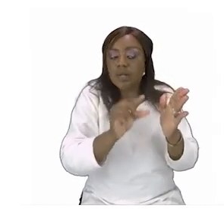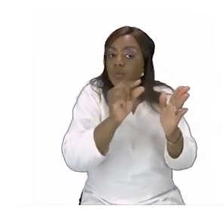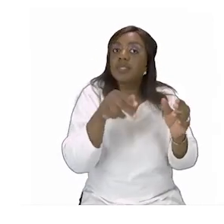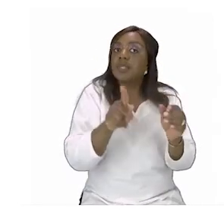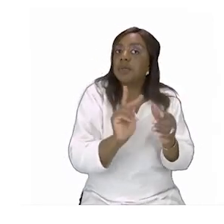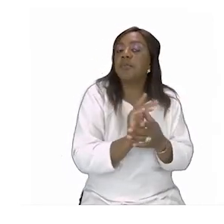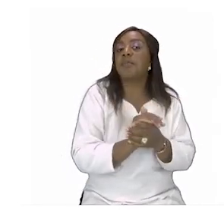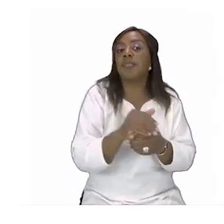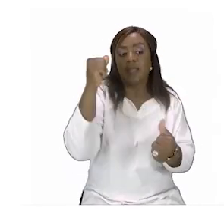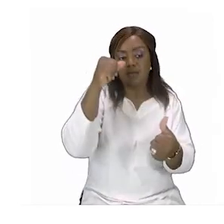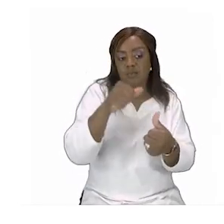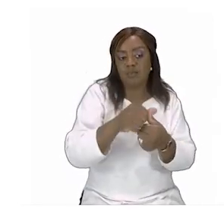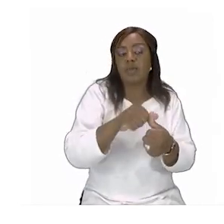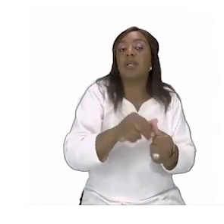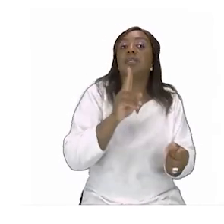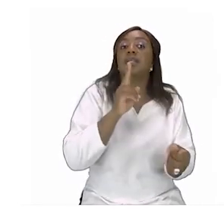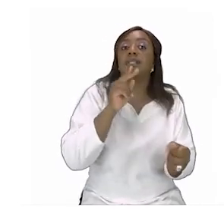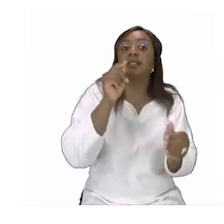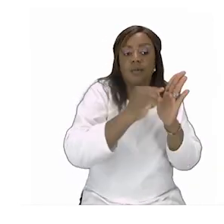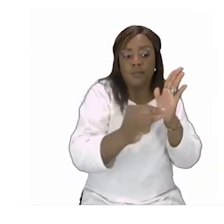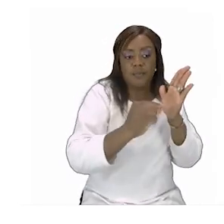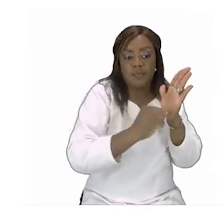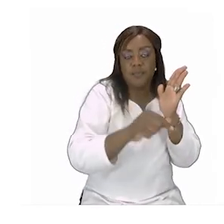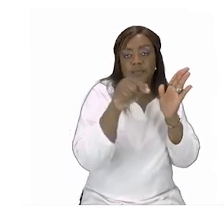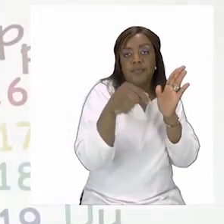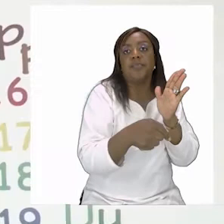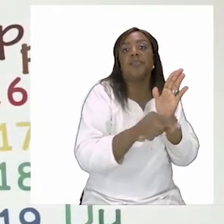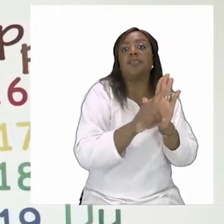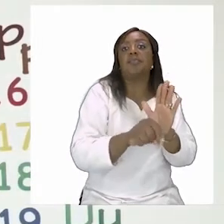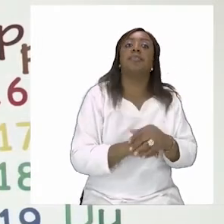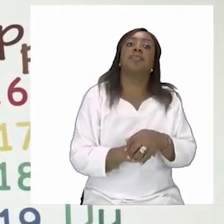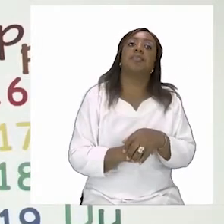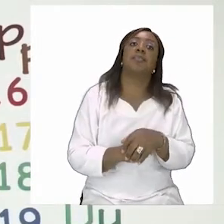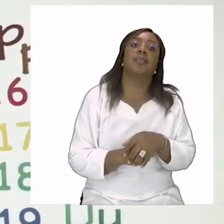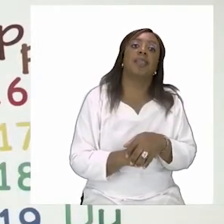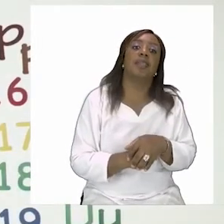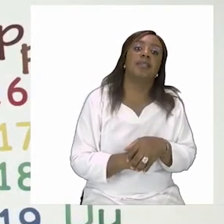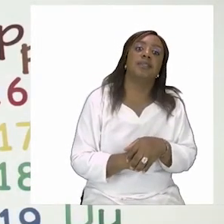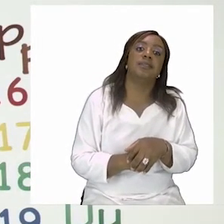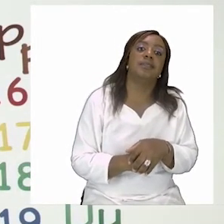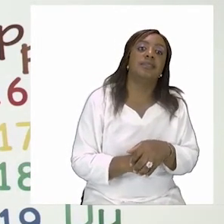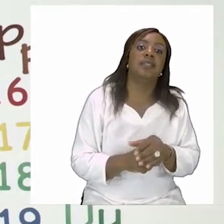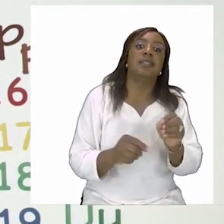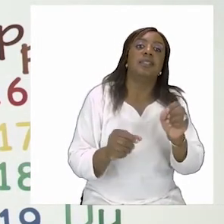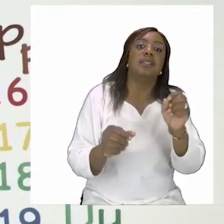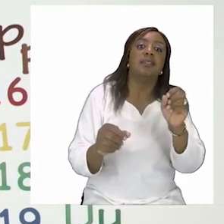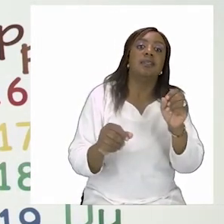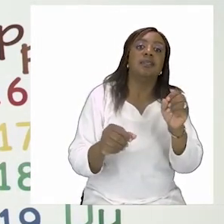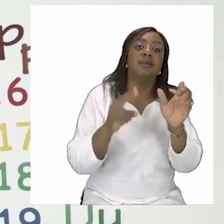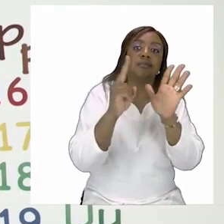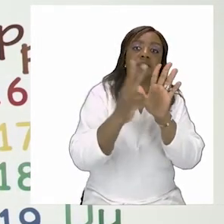that we'll be able to answer the questions. Let's read this one together.